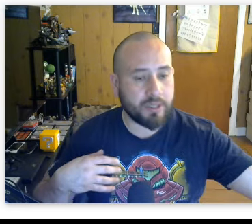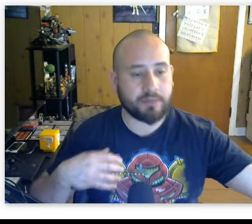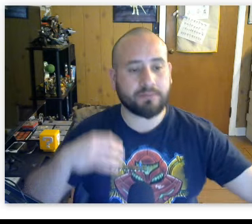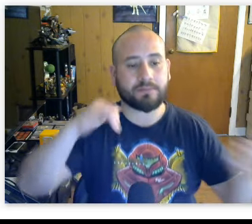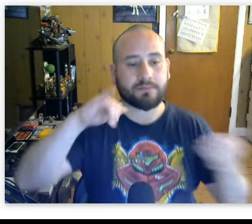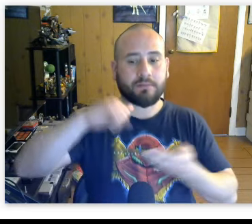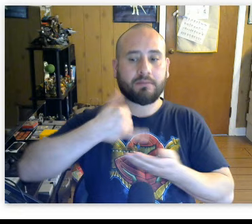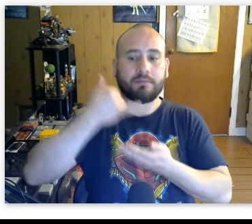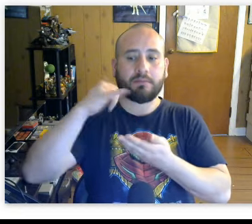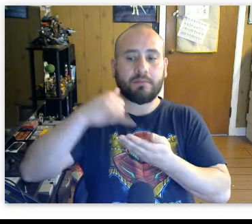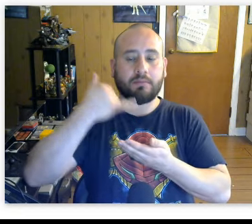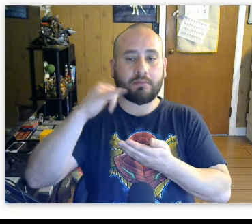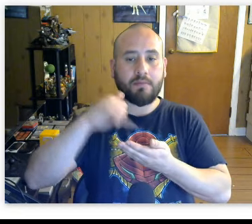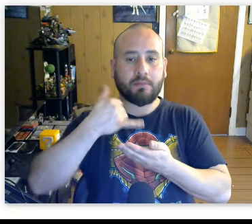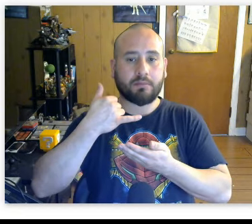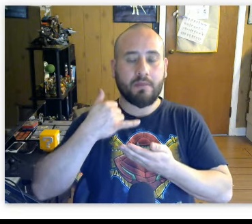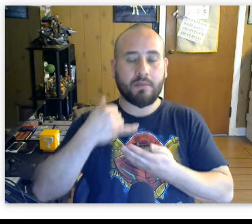yogurt,